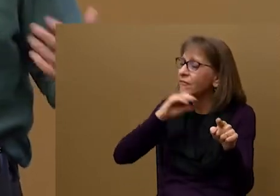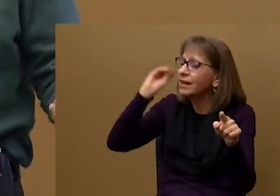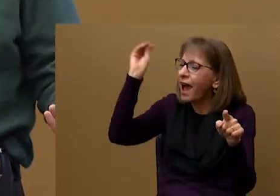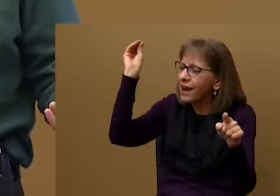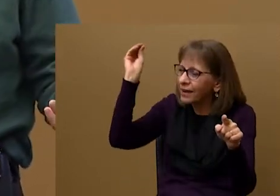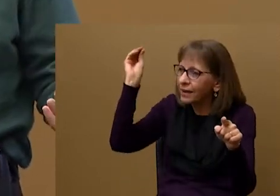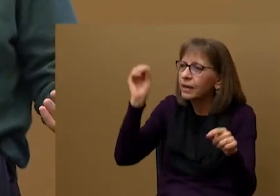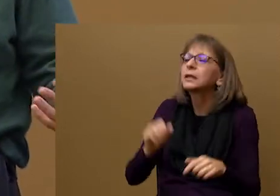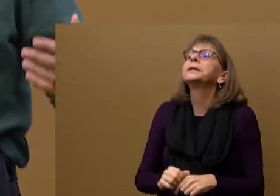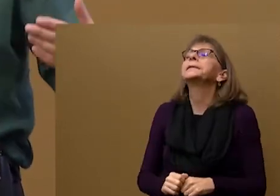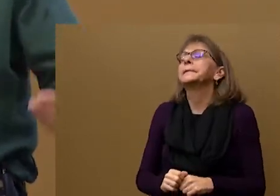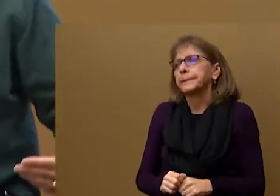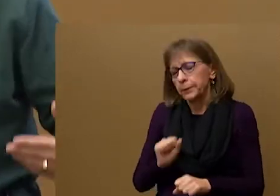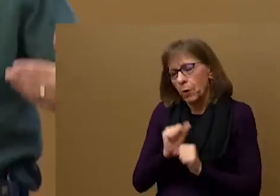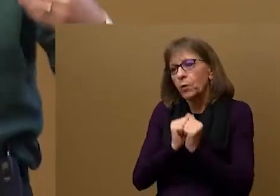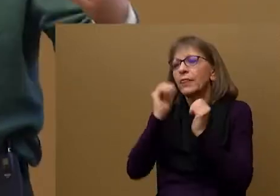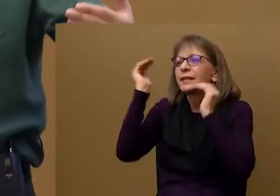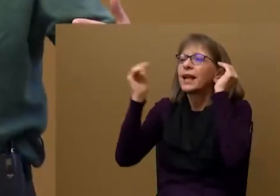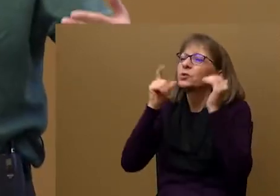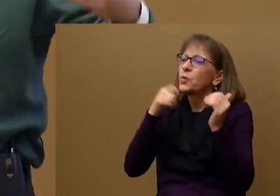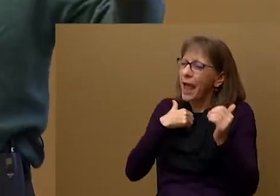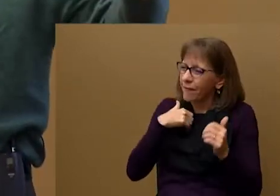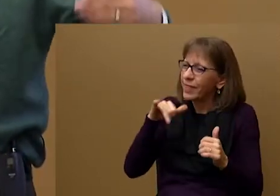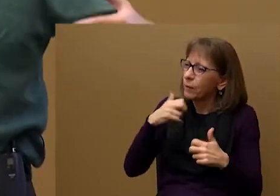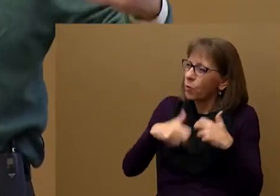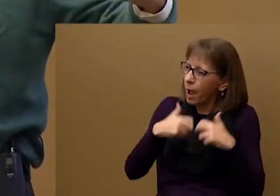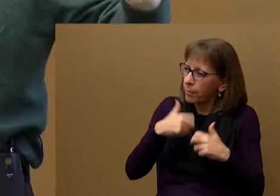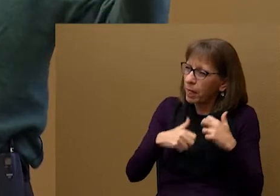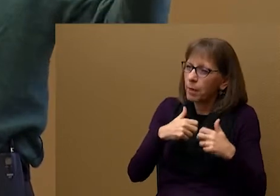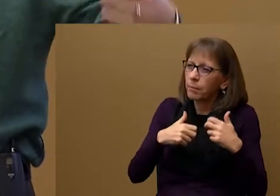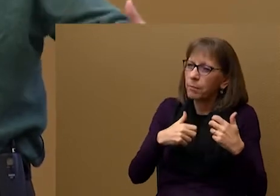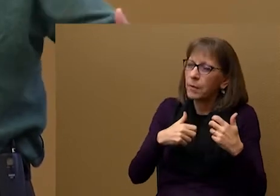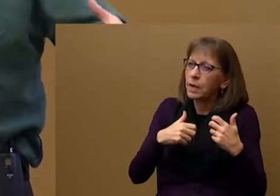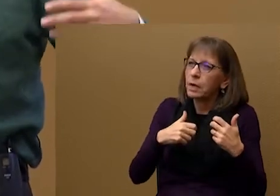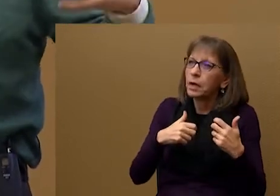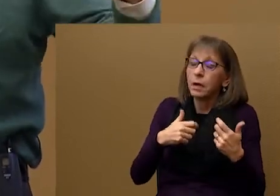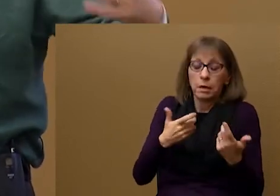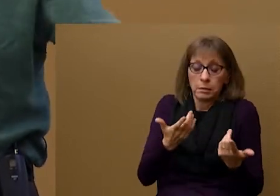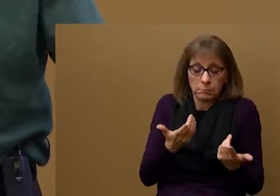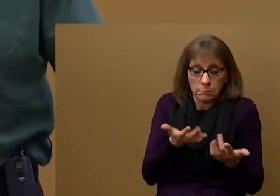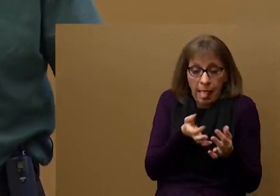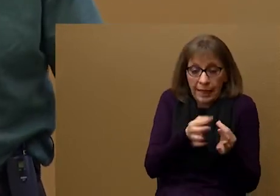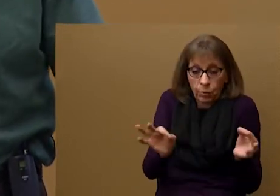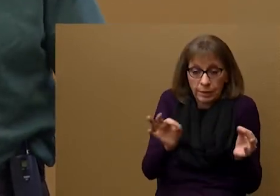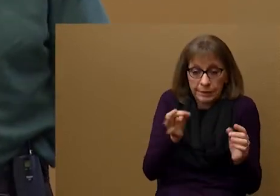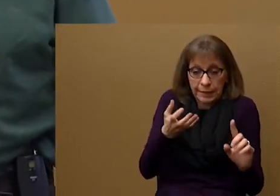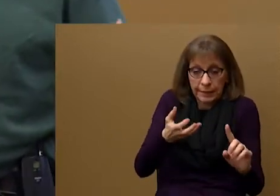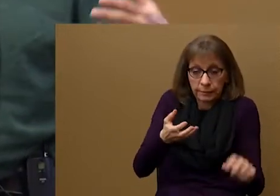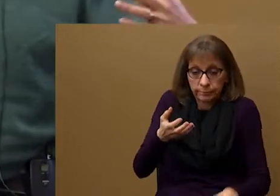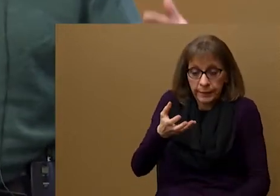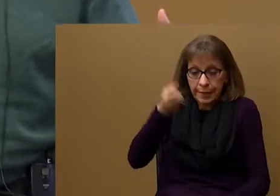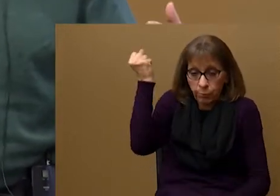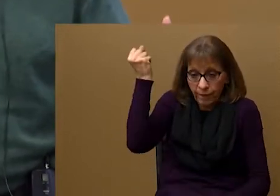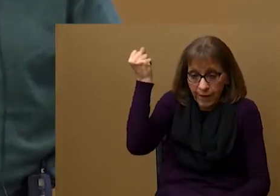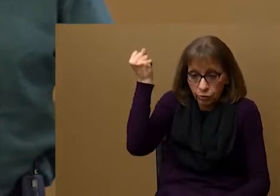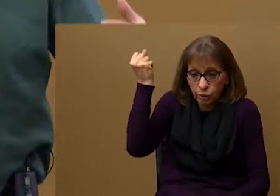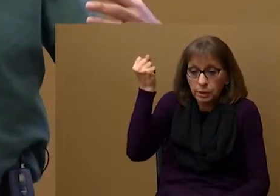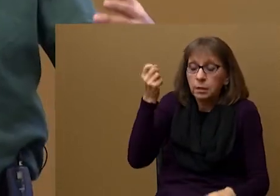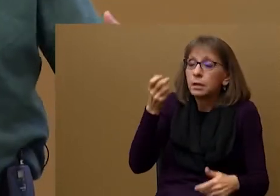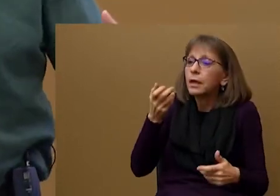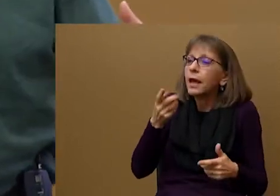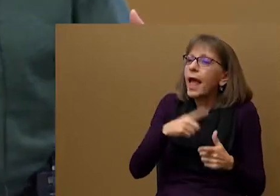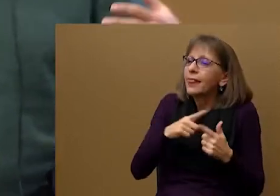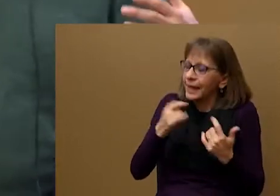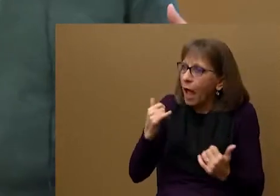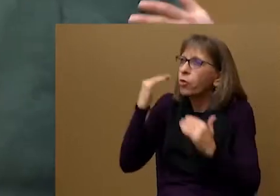in their brain yet. And we would work with adults who have this problem. They had linguistic deprivation and other issues, and